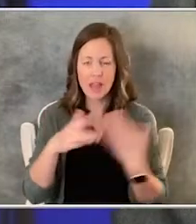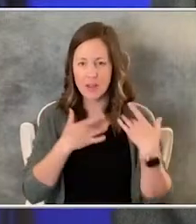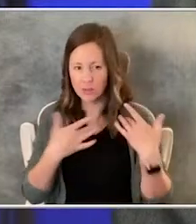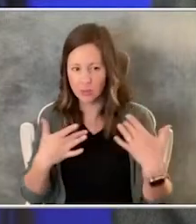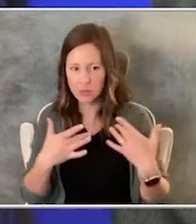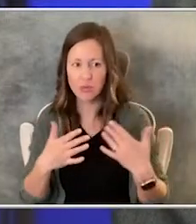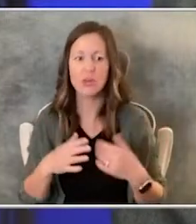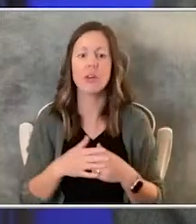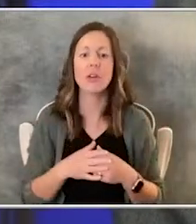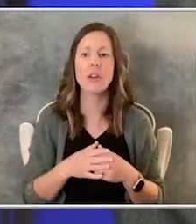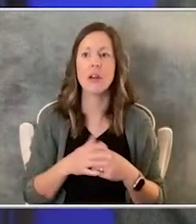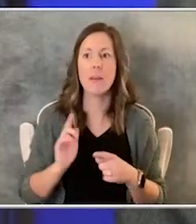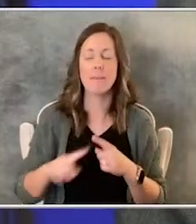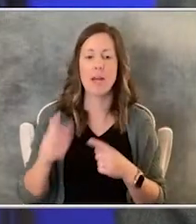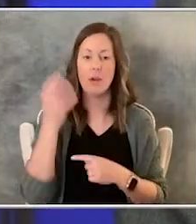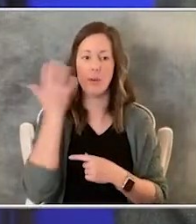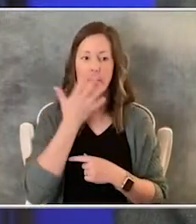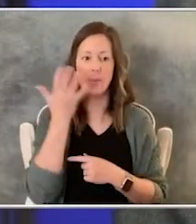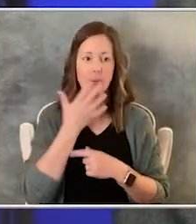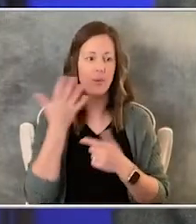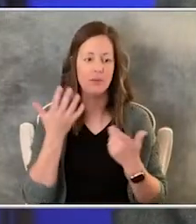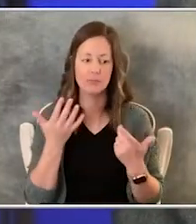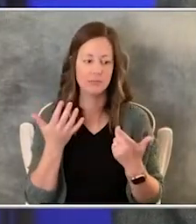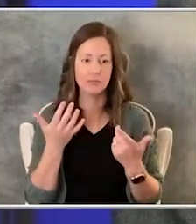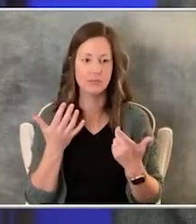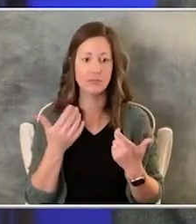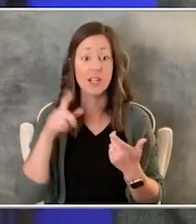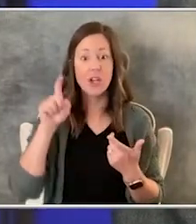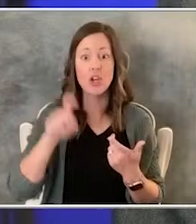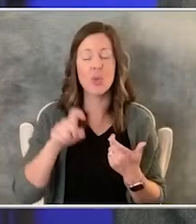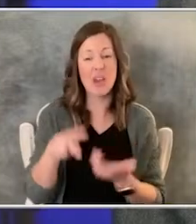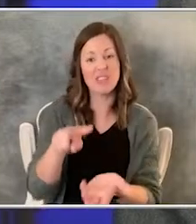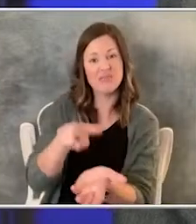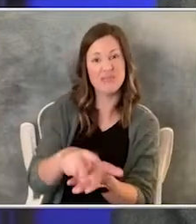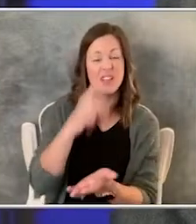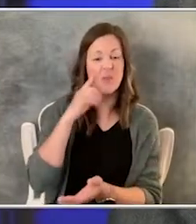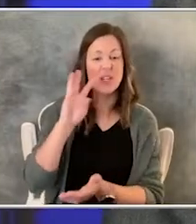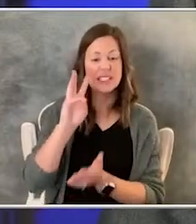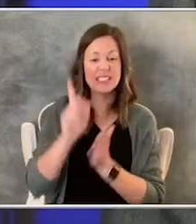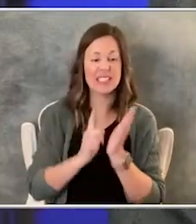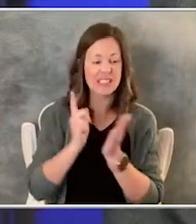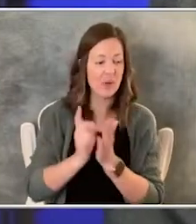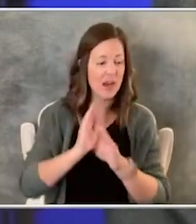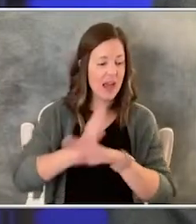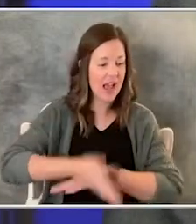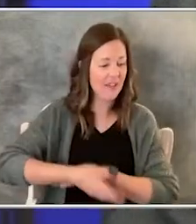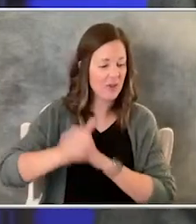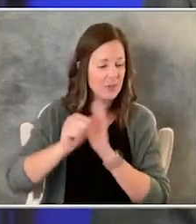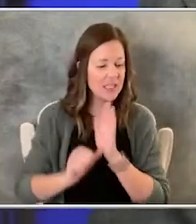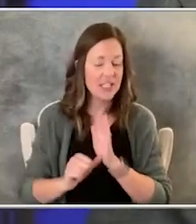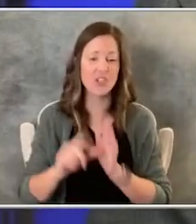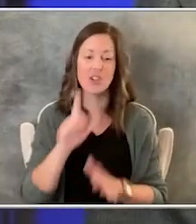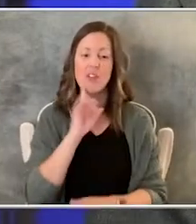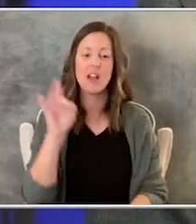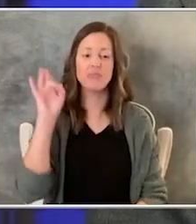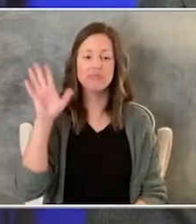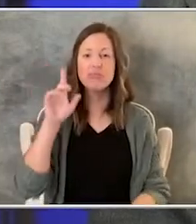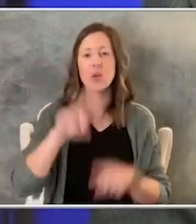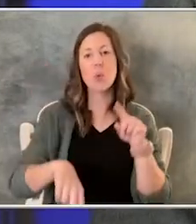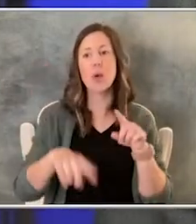Now I can, enjoy my grandkids, and I have 7 grandkids. So my wife and